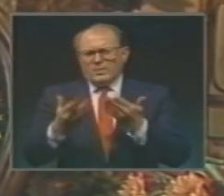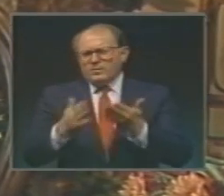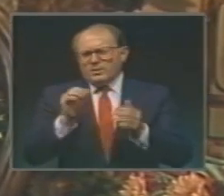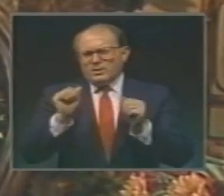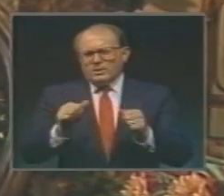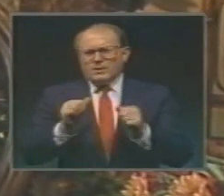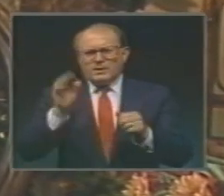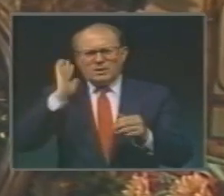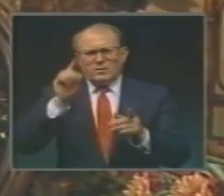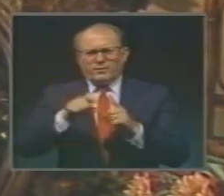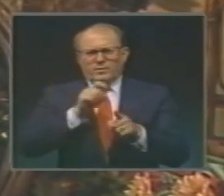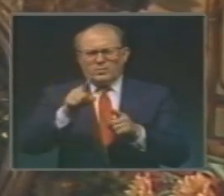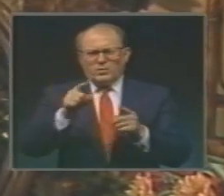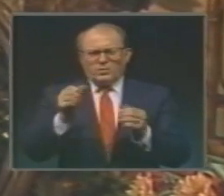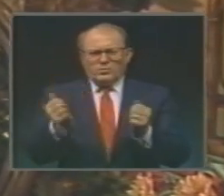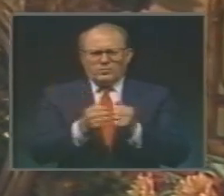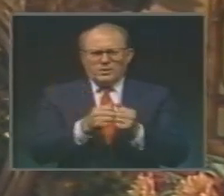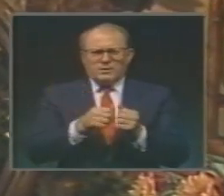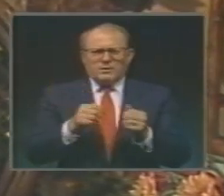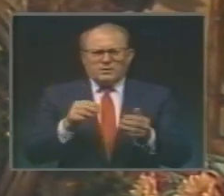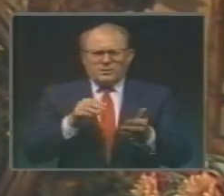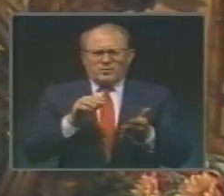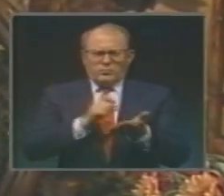someone can come by your house and study with you.